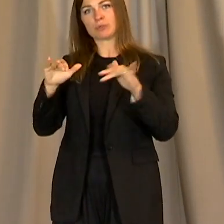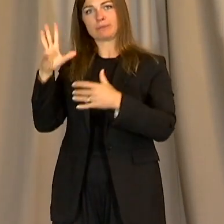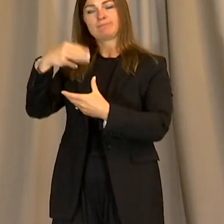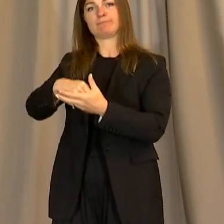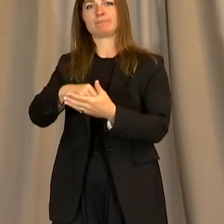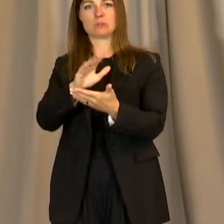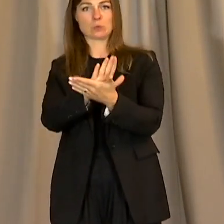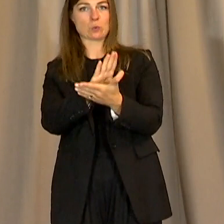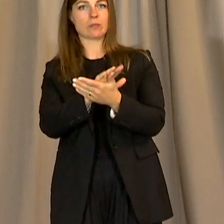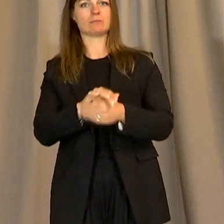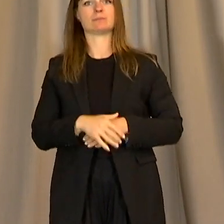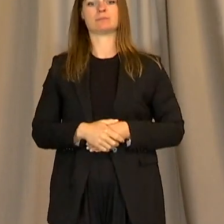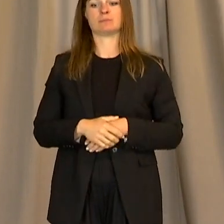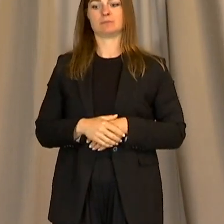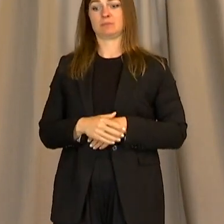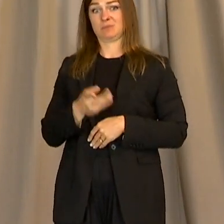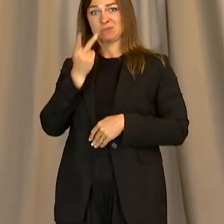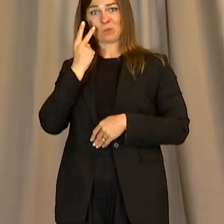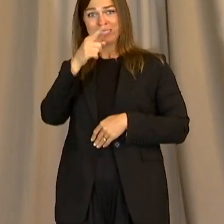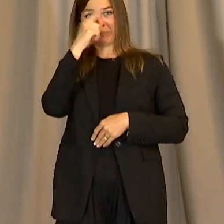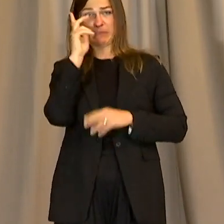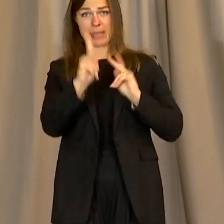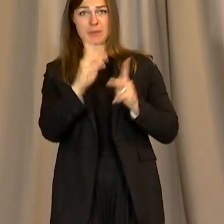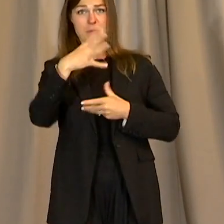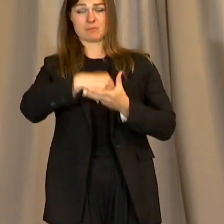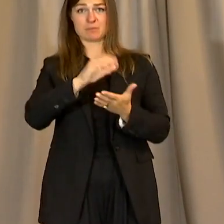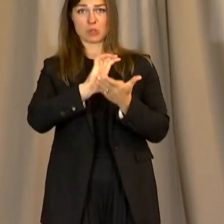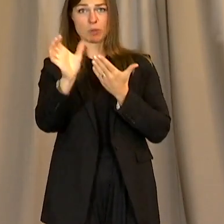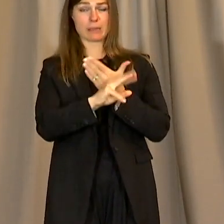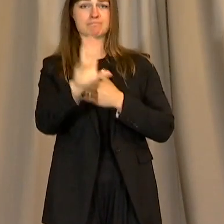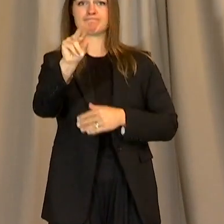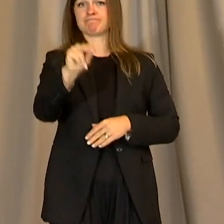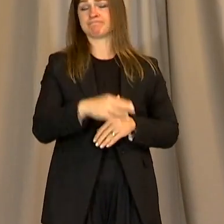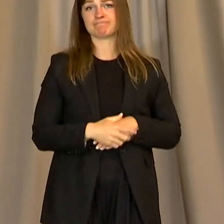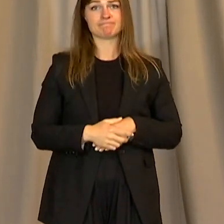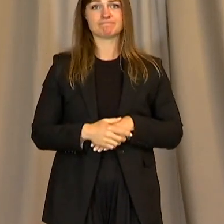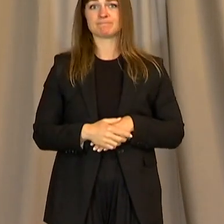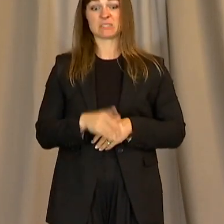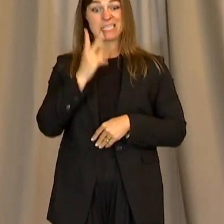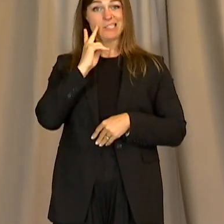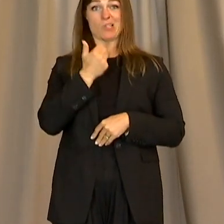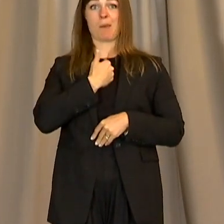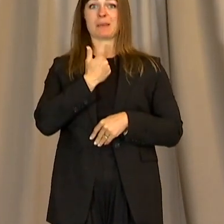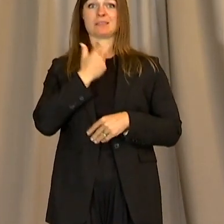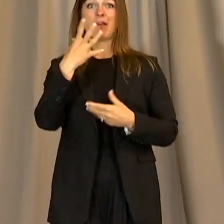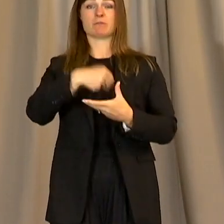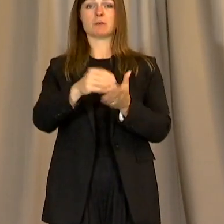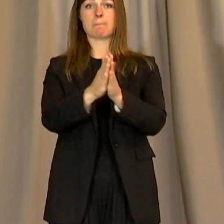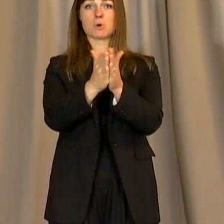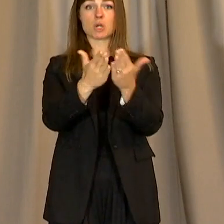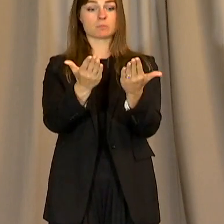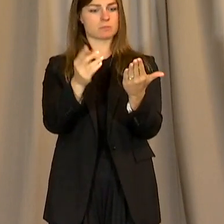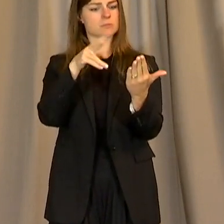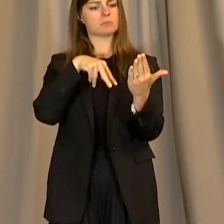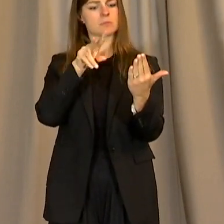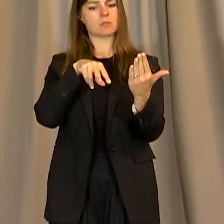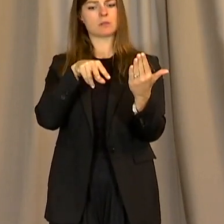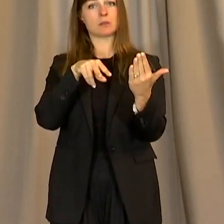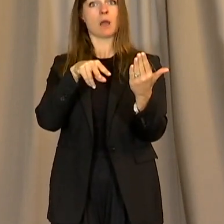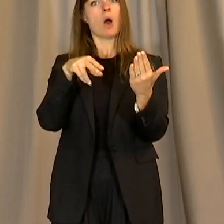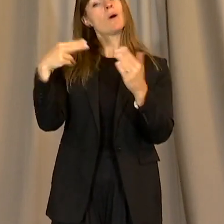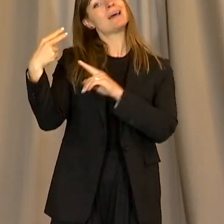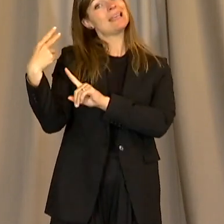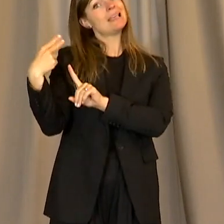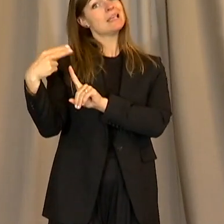see ourselves in the curriculum. The only time that I saw myself in a textbook was in a history